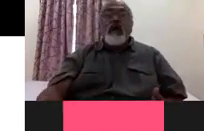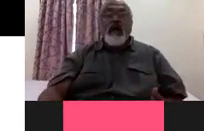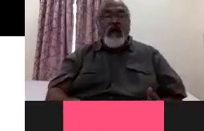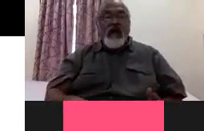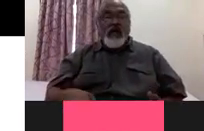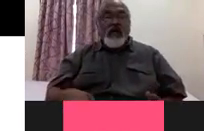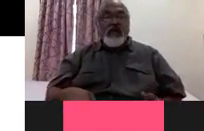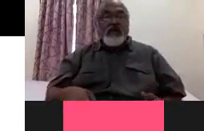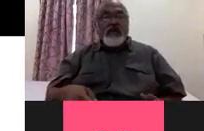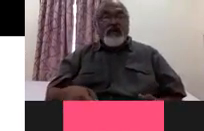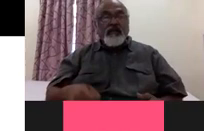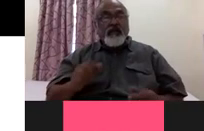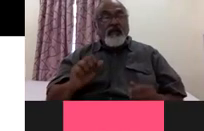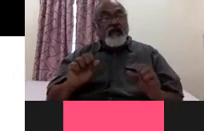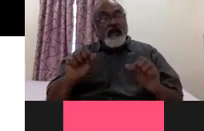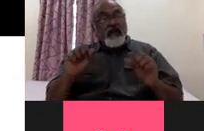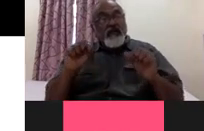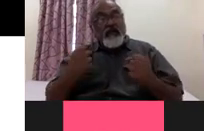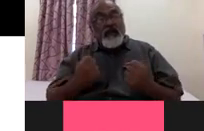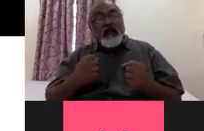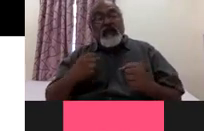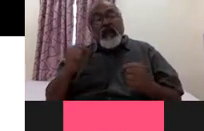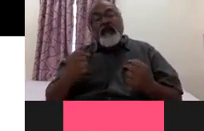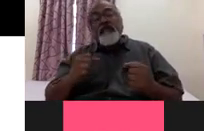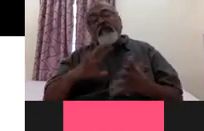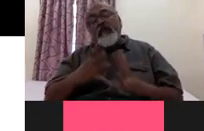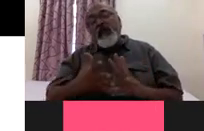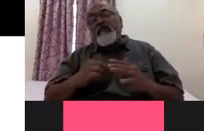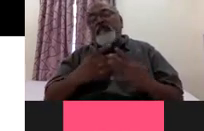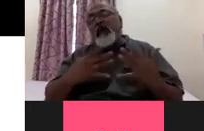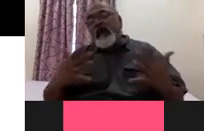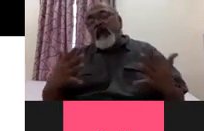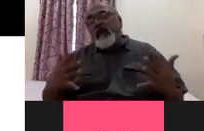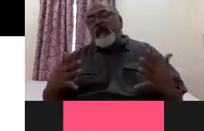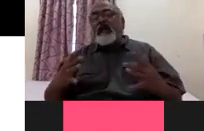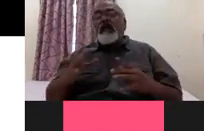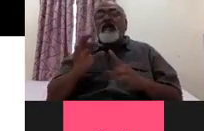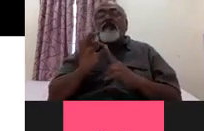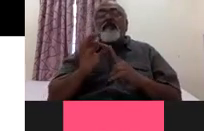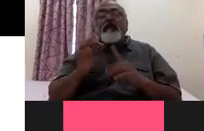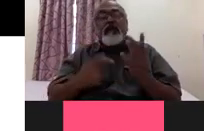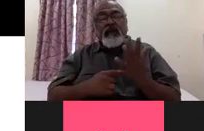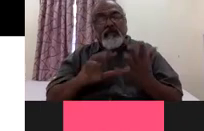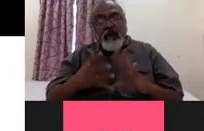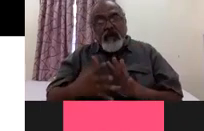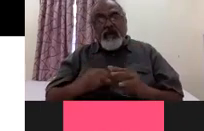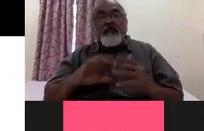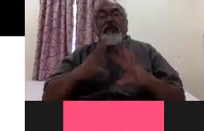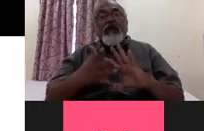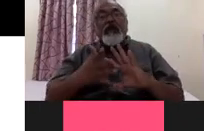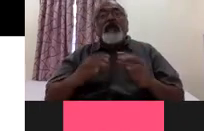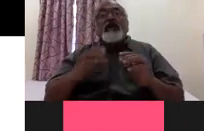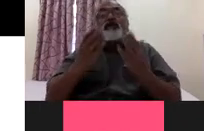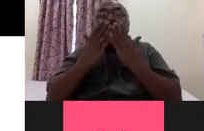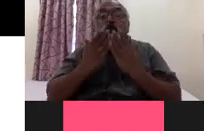give the we can make many presentations or make, we can make many PPTs to we can add a course in the school curriculum